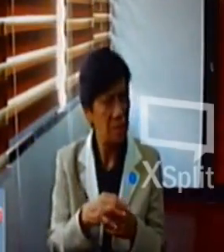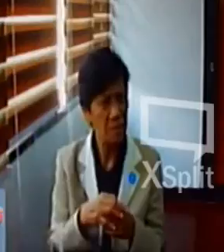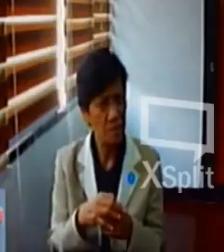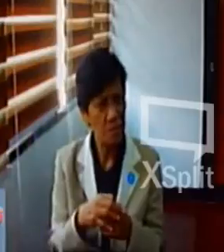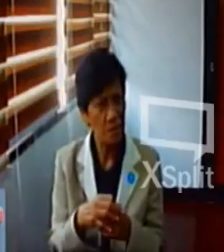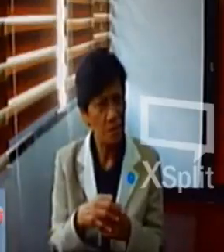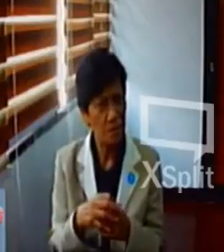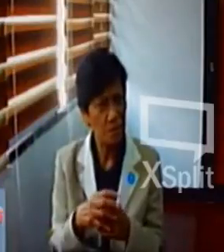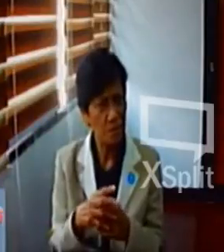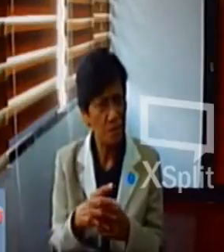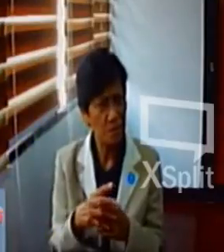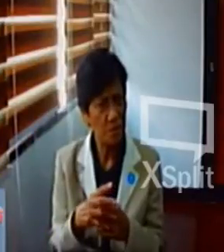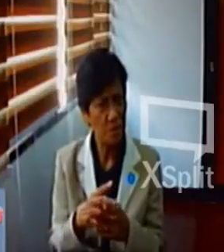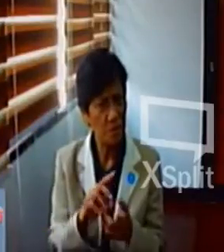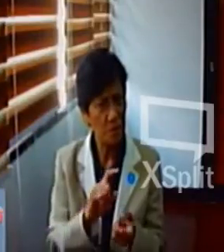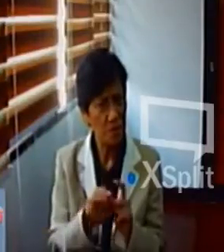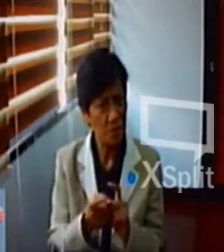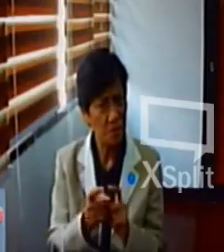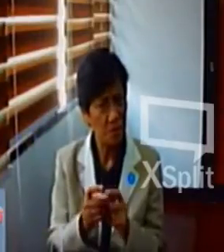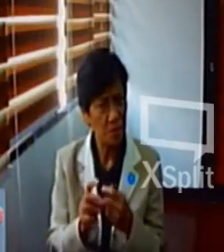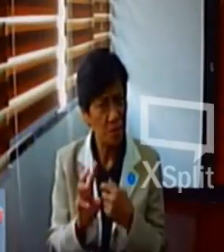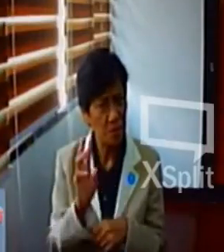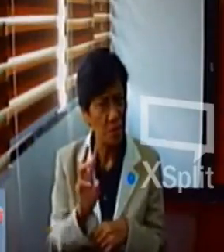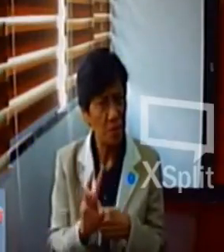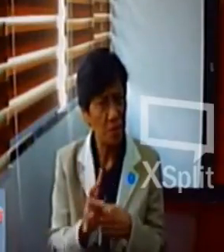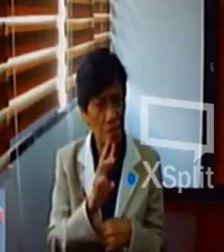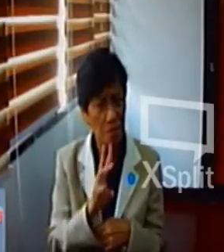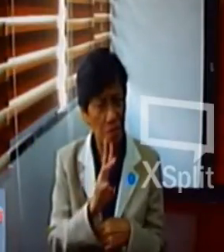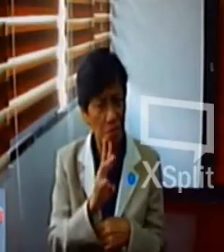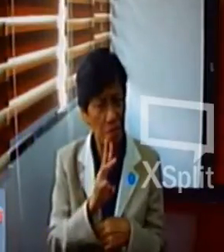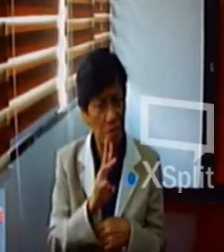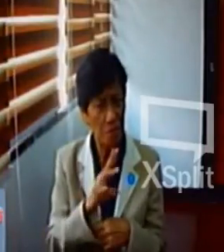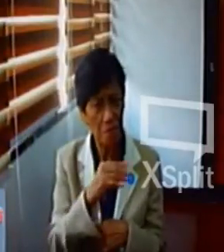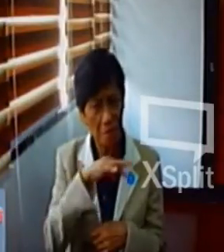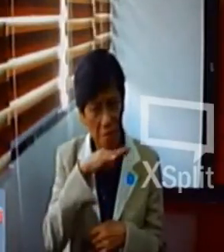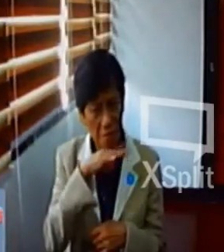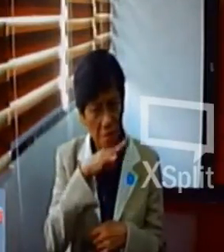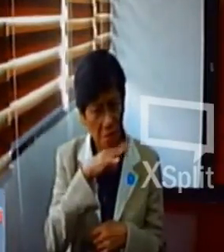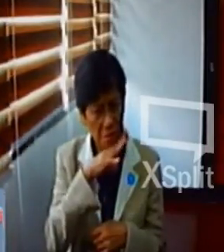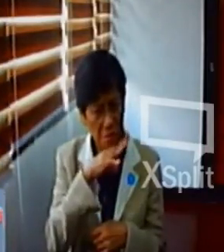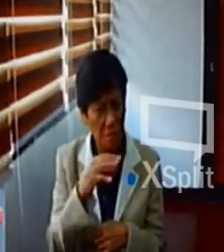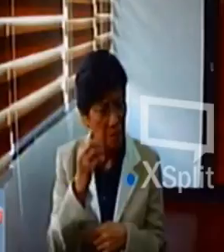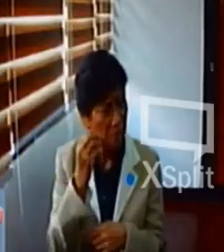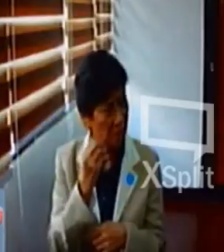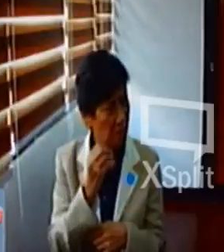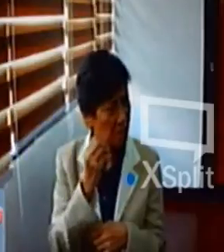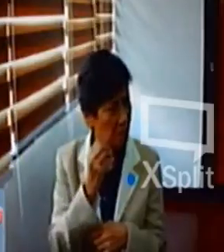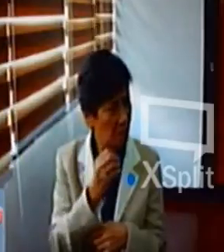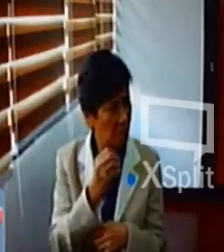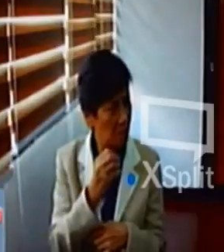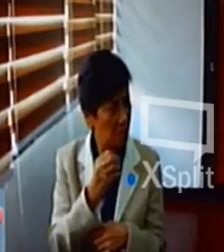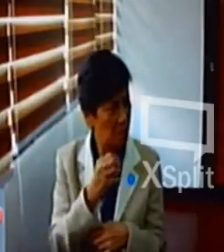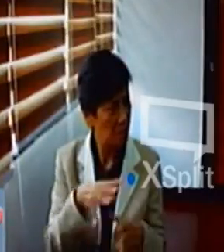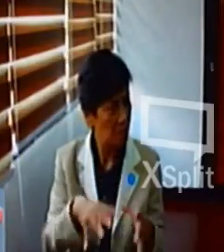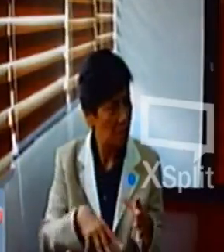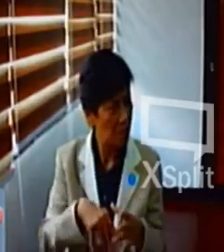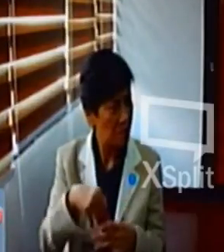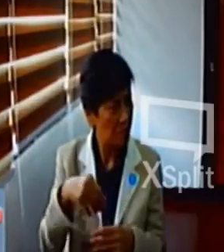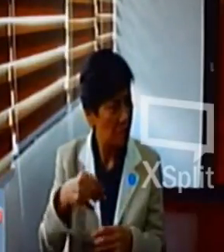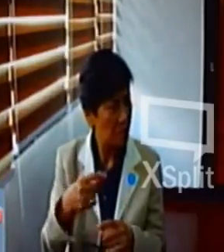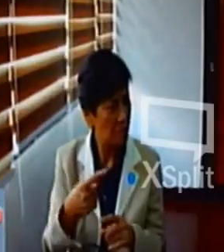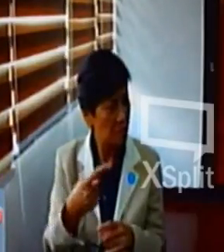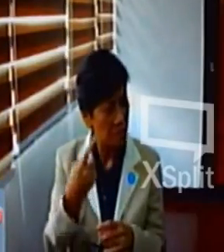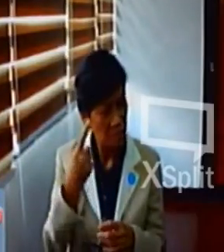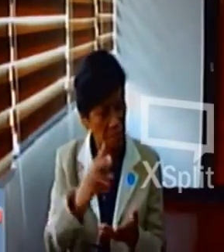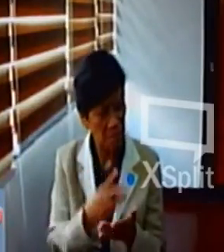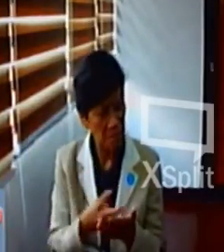of the waters and pollution from often runoff from the land or waste